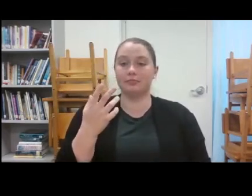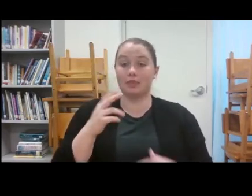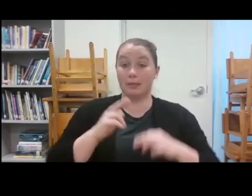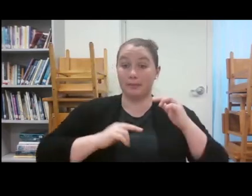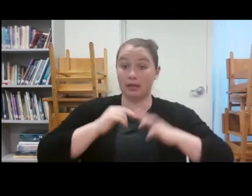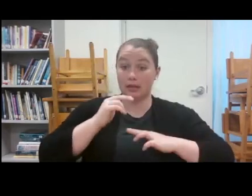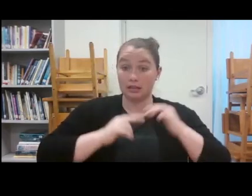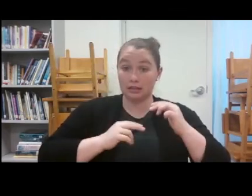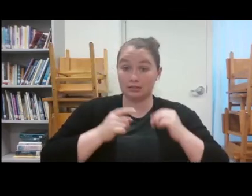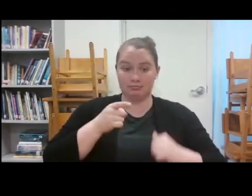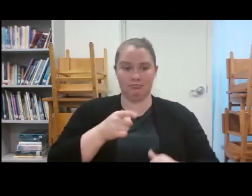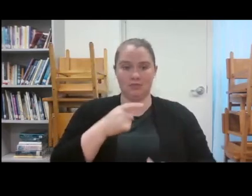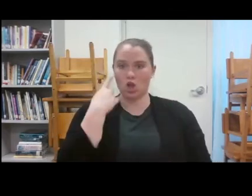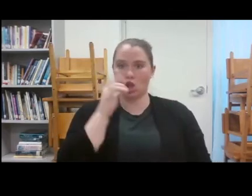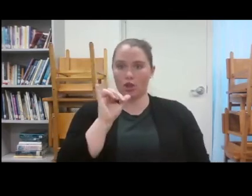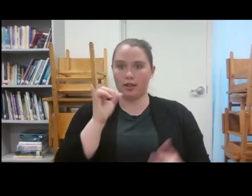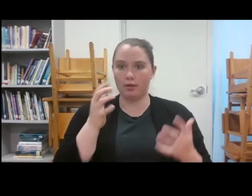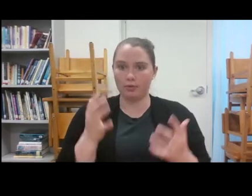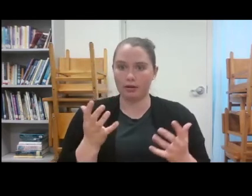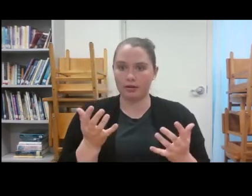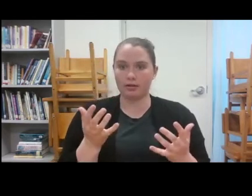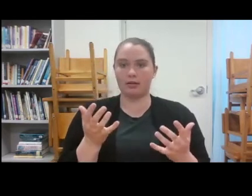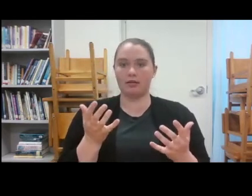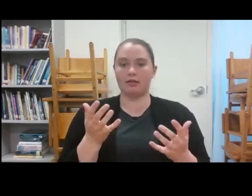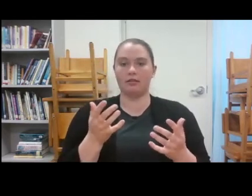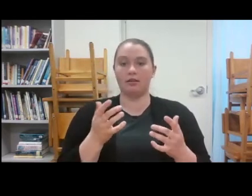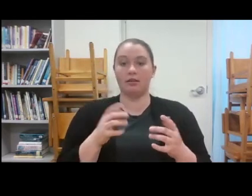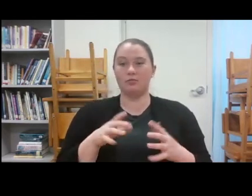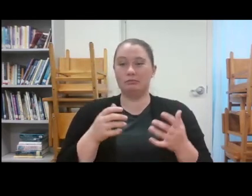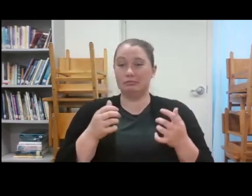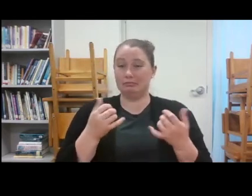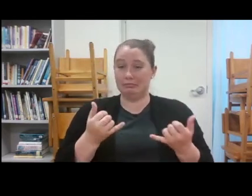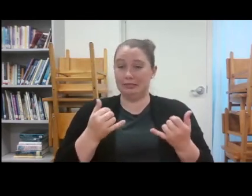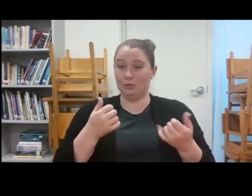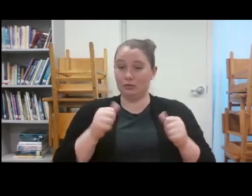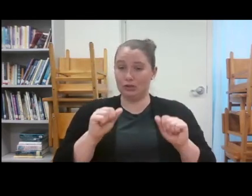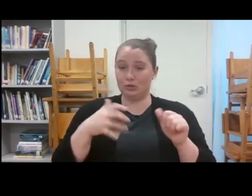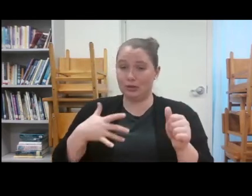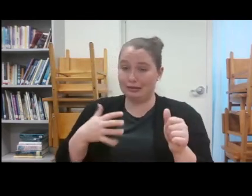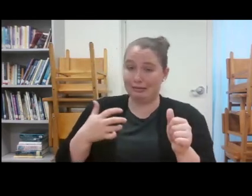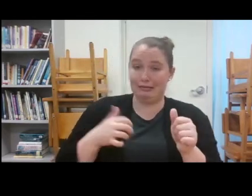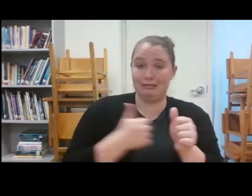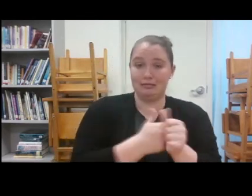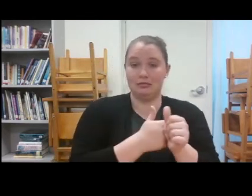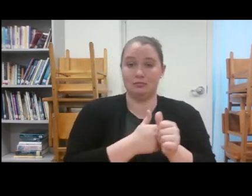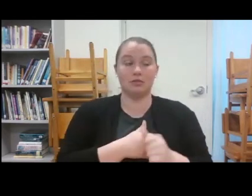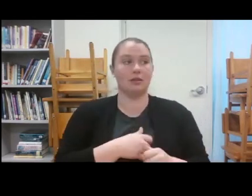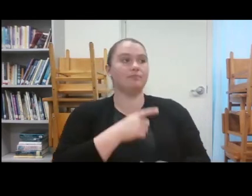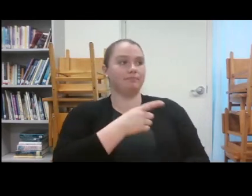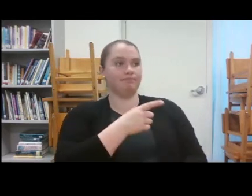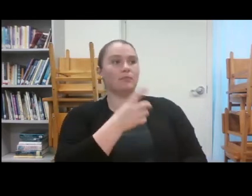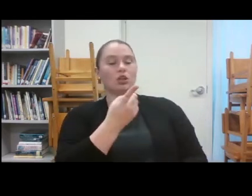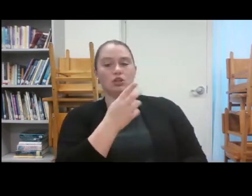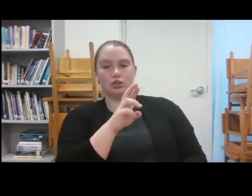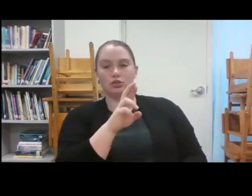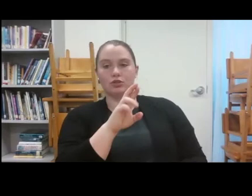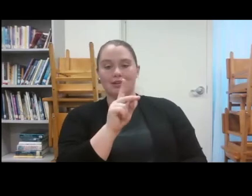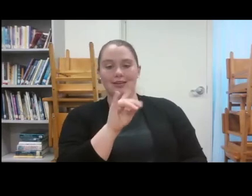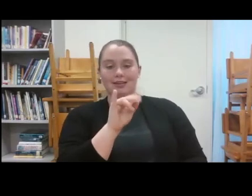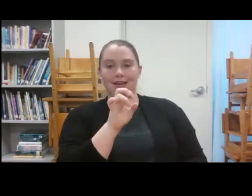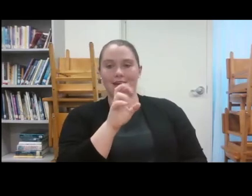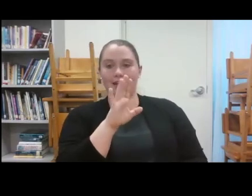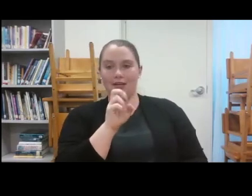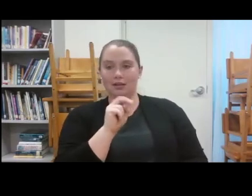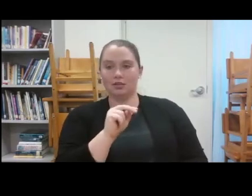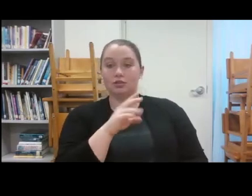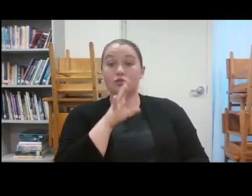facilities, and trying to catch up a bit. Yeah. And Dr. Kincan is referencing the physical conditions of